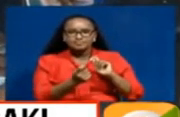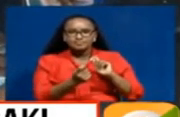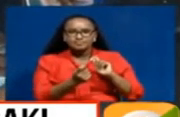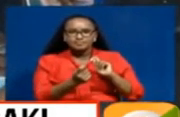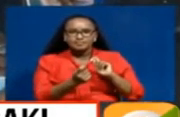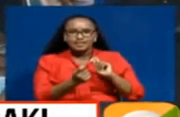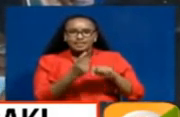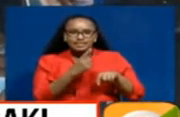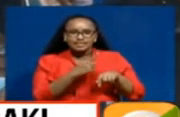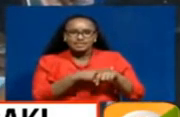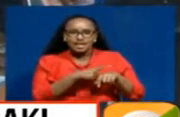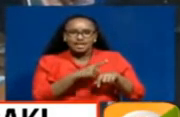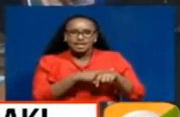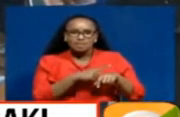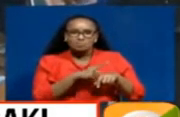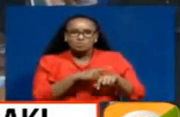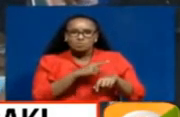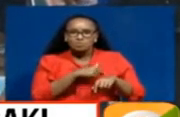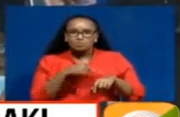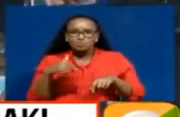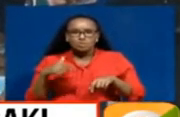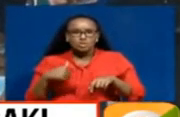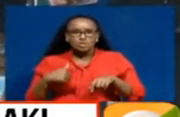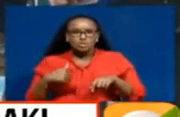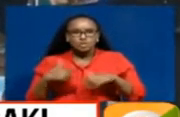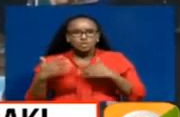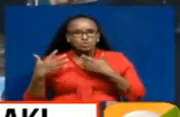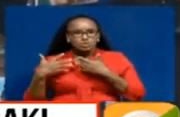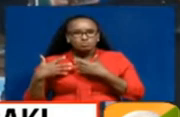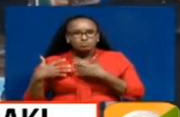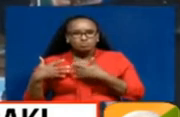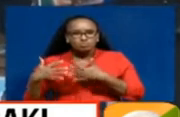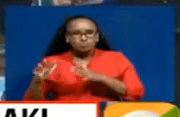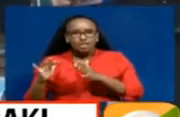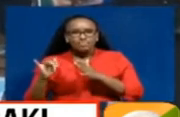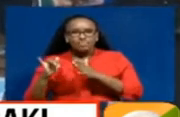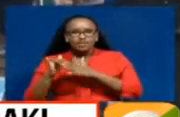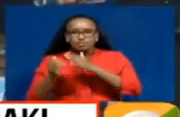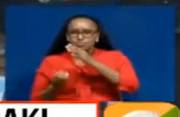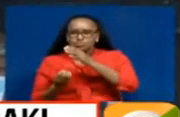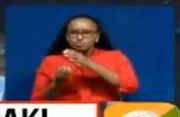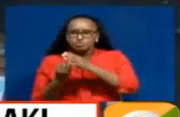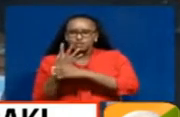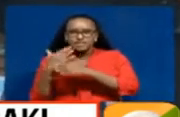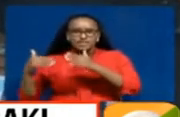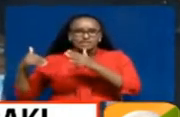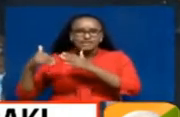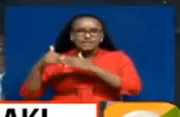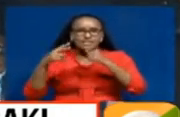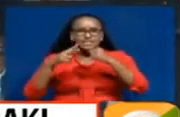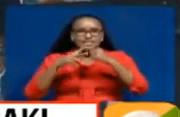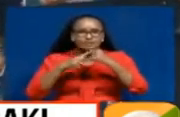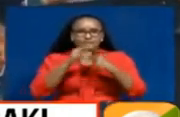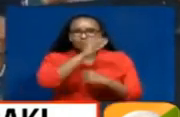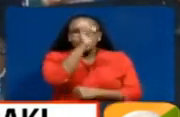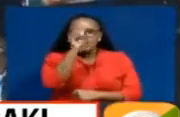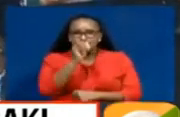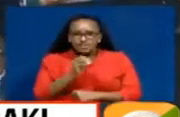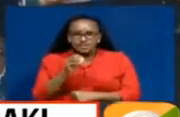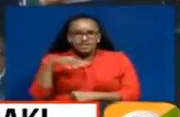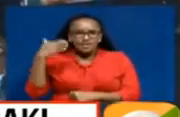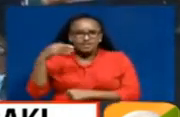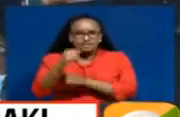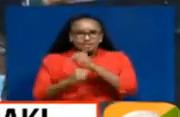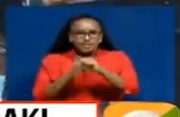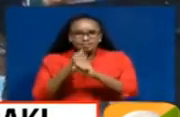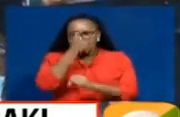At one time when we were living, it was rising at a rate of 7% per annum because of Mwai